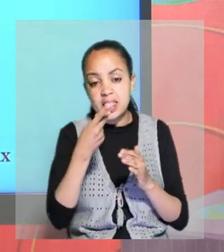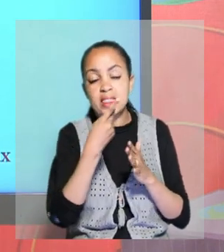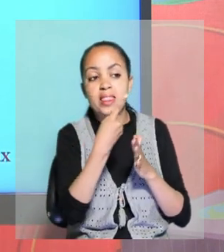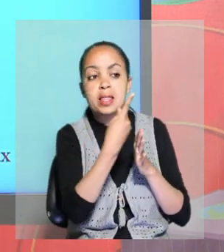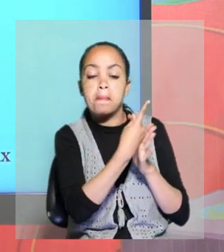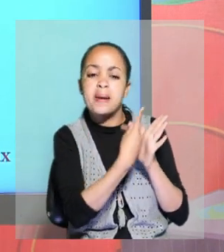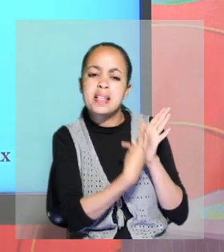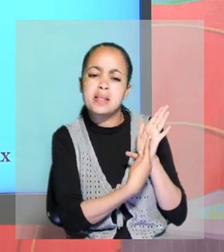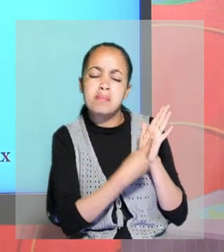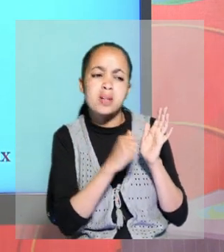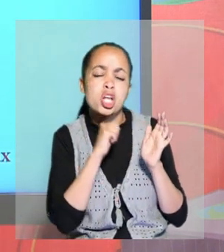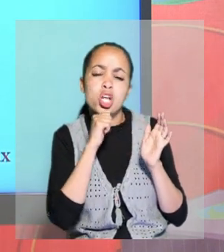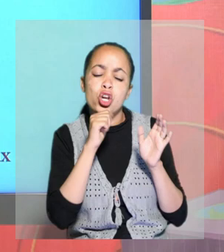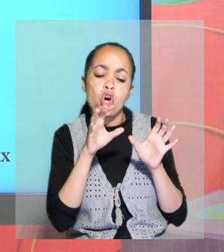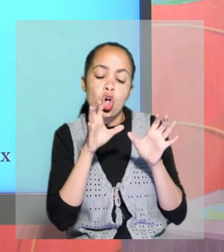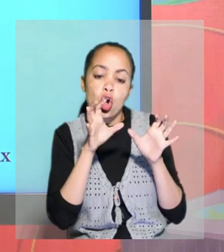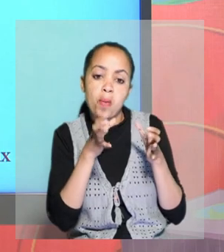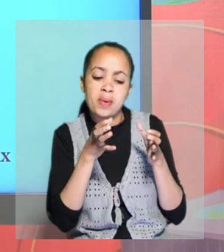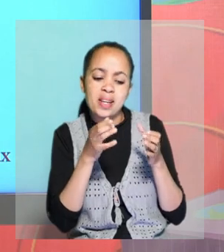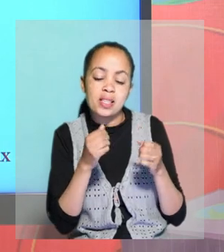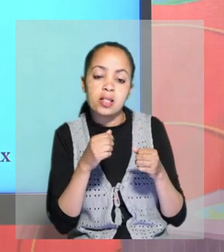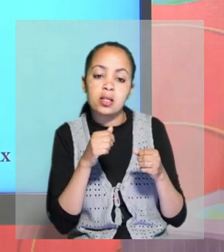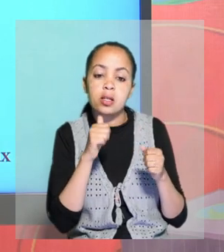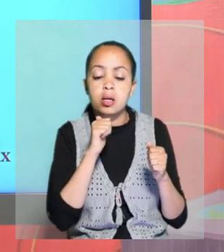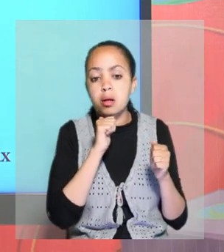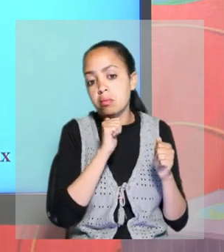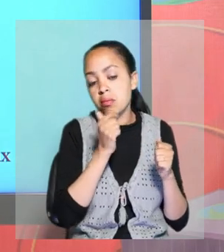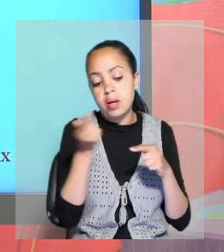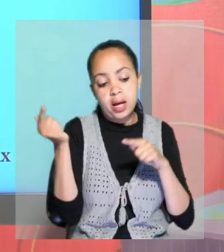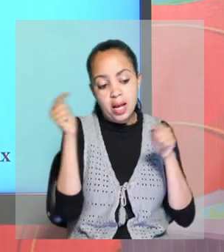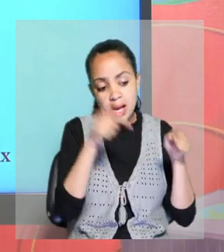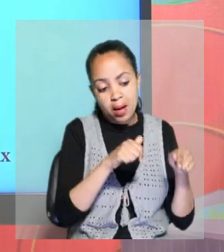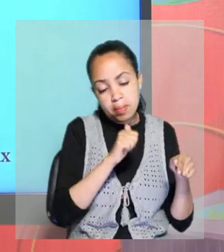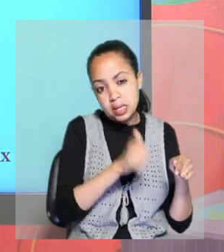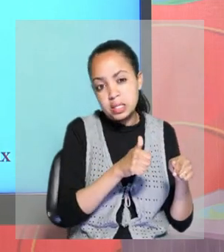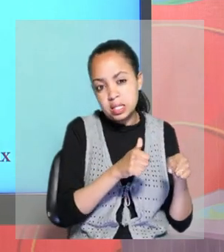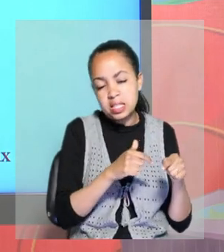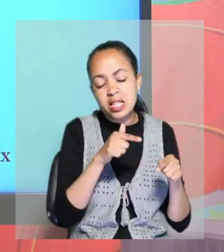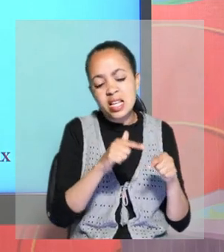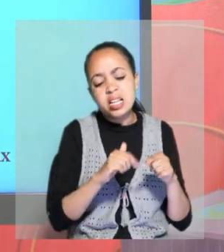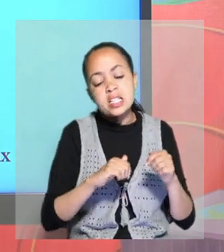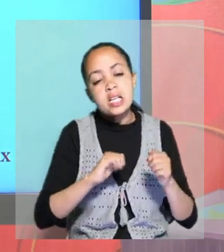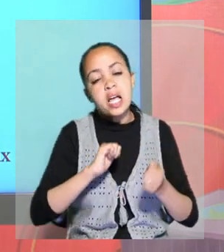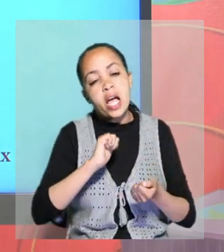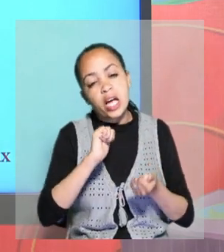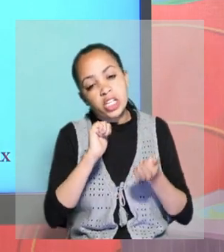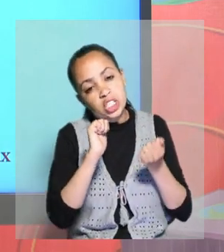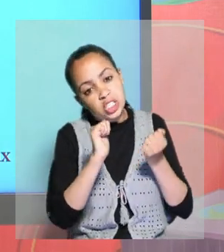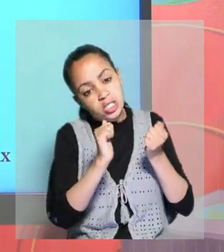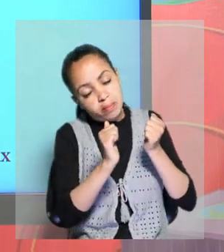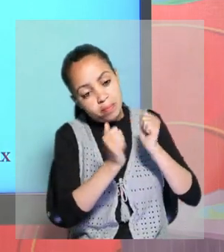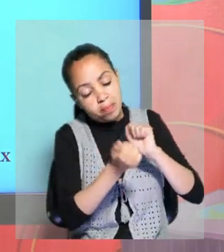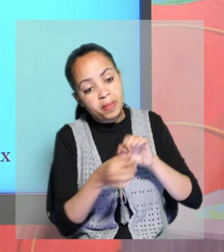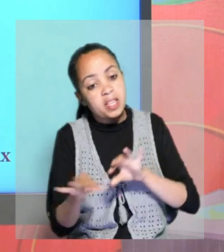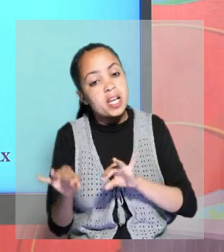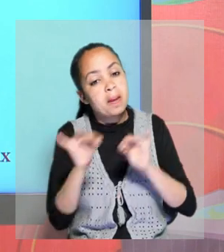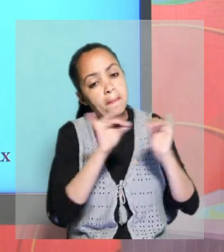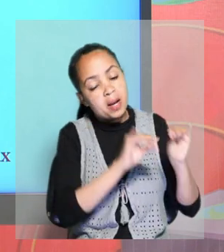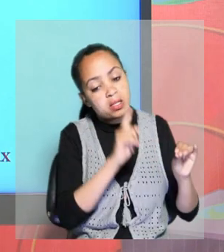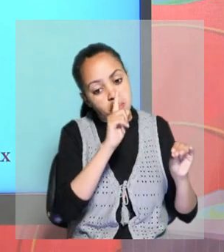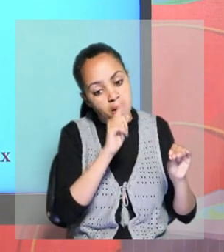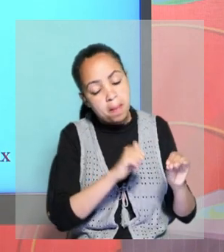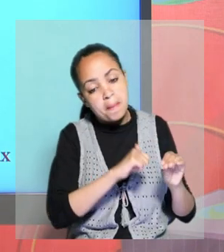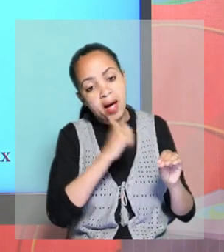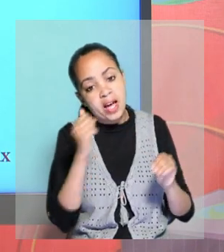of succession, no community can be exist as this. There is a gradual or progressive replacement of one community